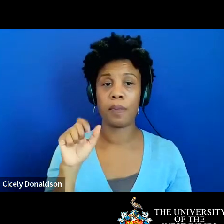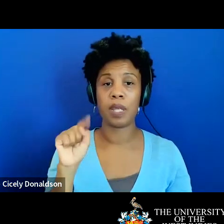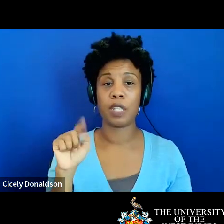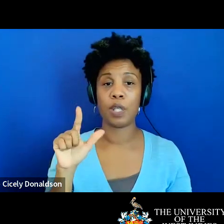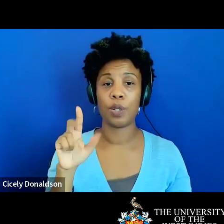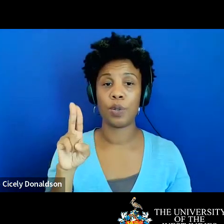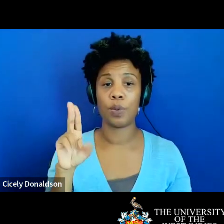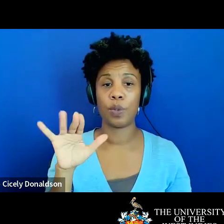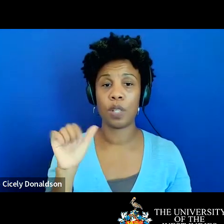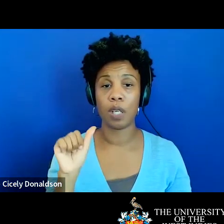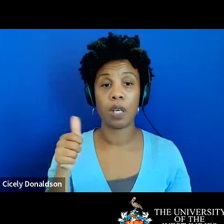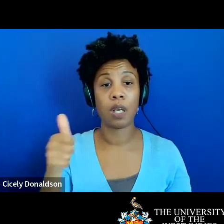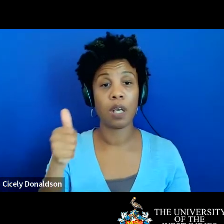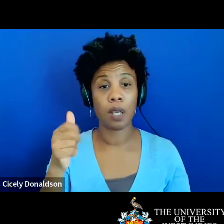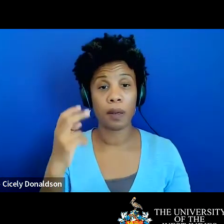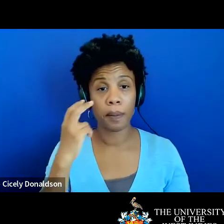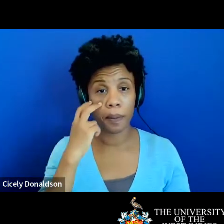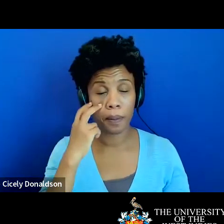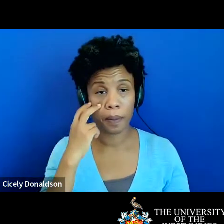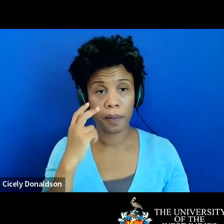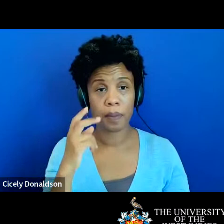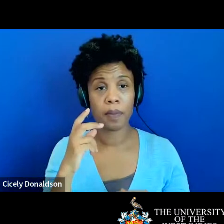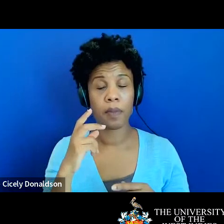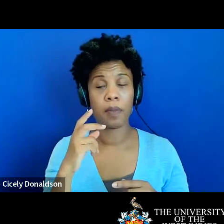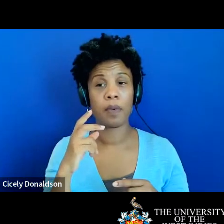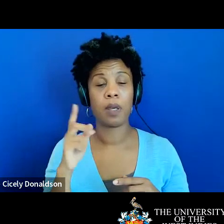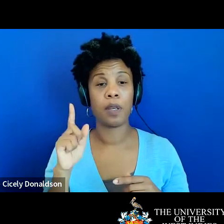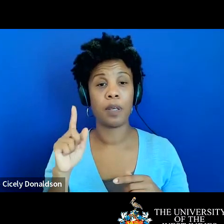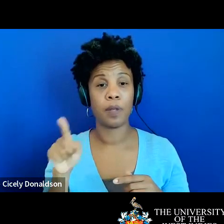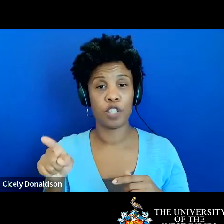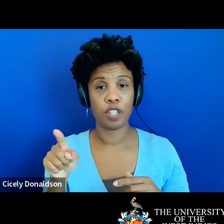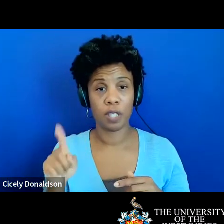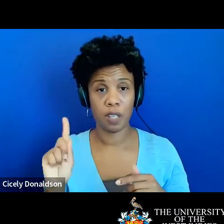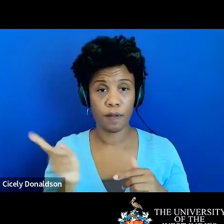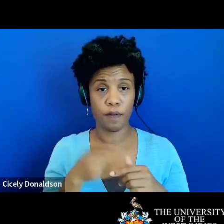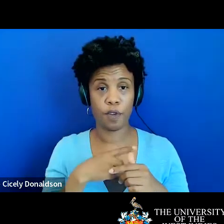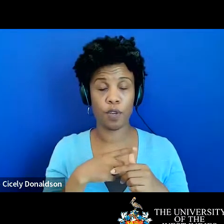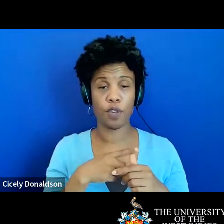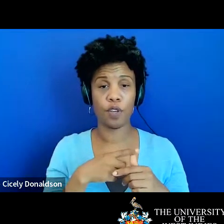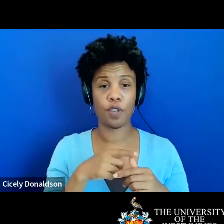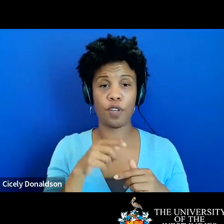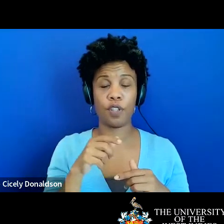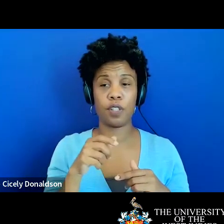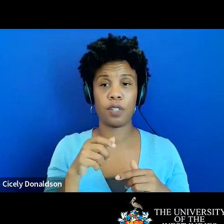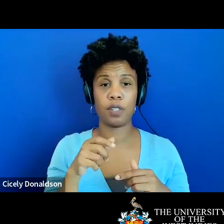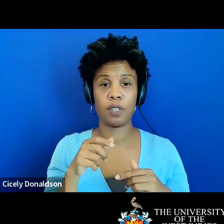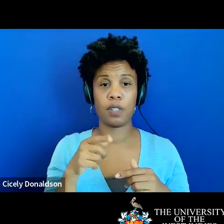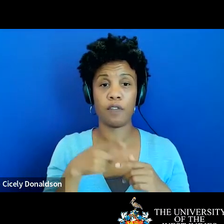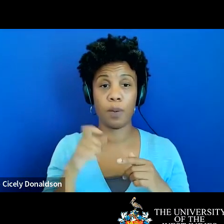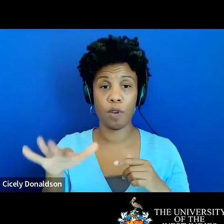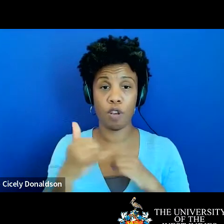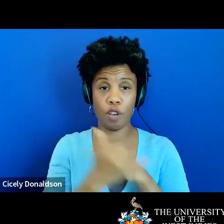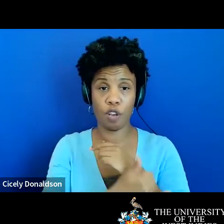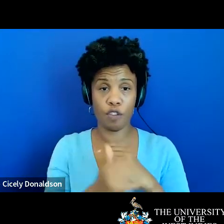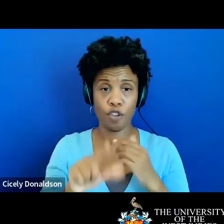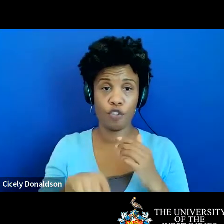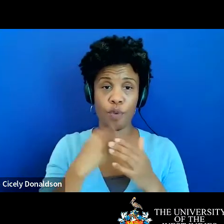and she is the first blind St. Lucian to graduate from the University of St. Augustine.